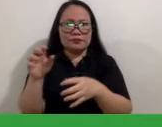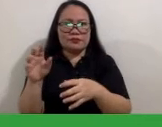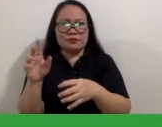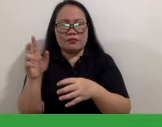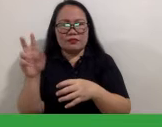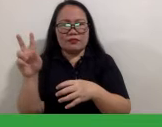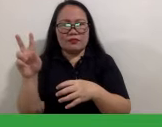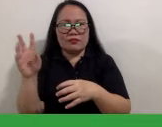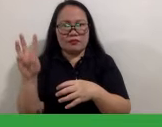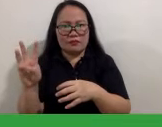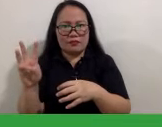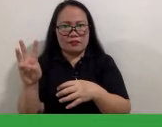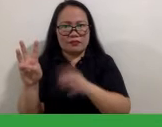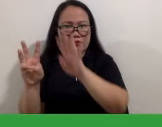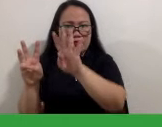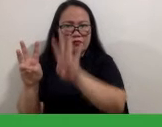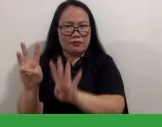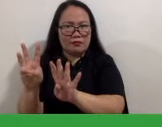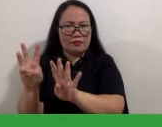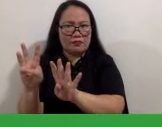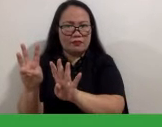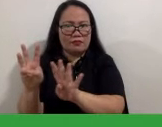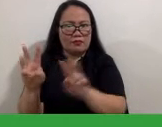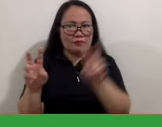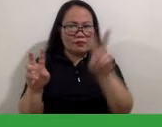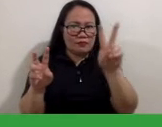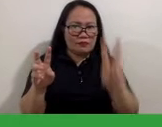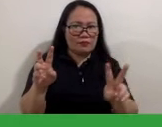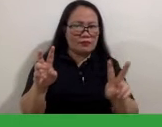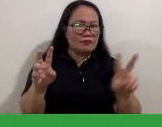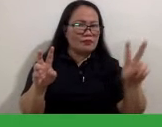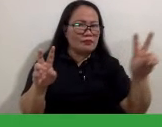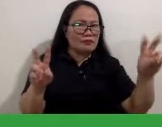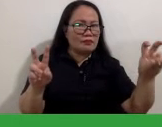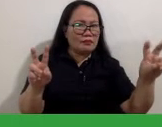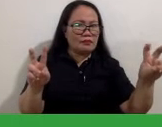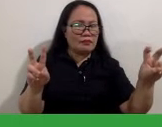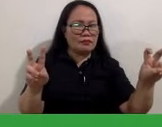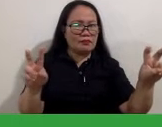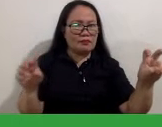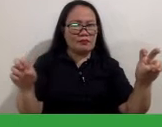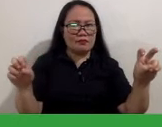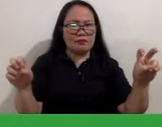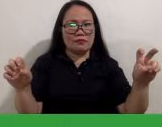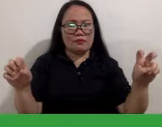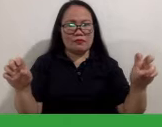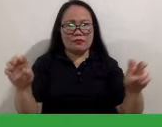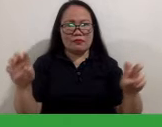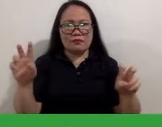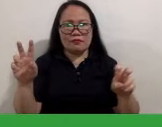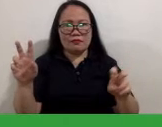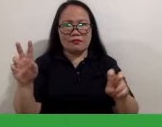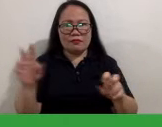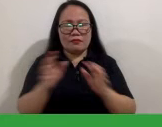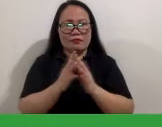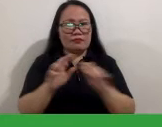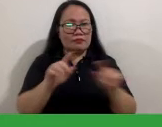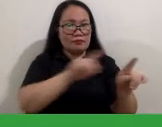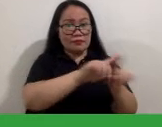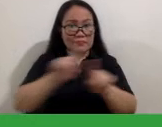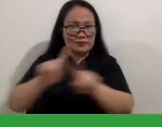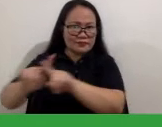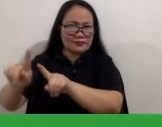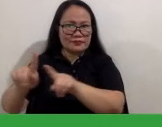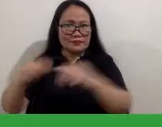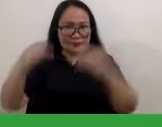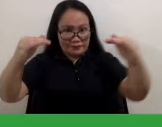6. And then bring down 4 equals 2 times 3 times 4, that is 12. Okay, so magkaiba